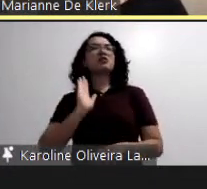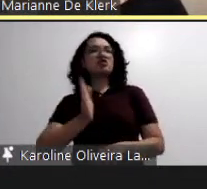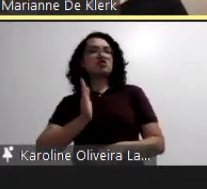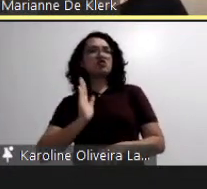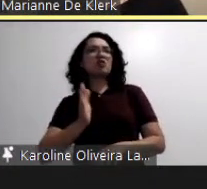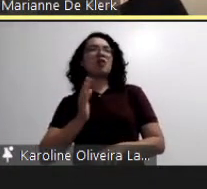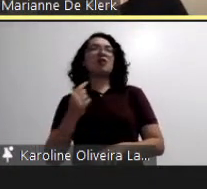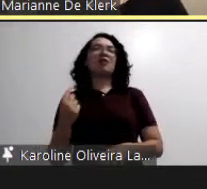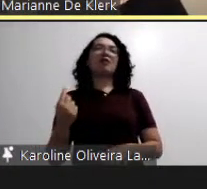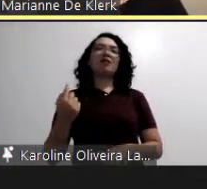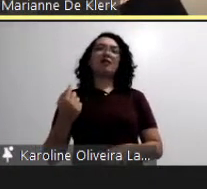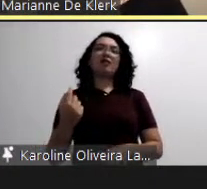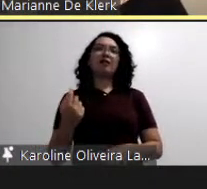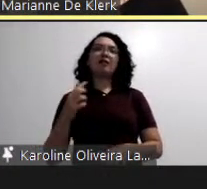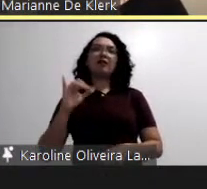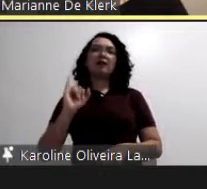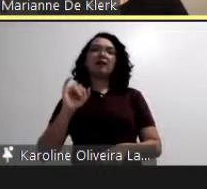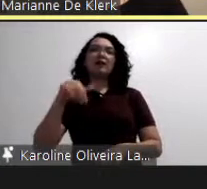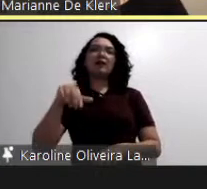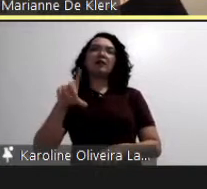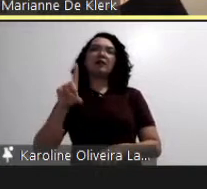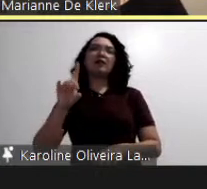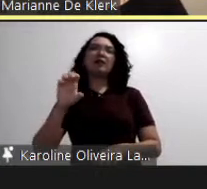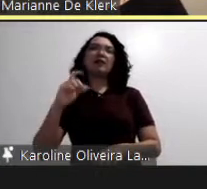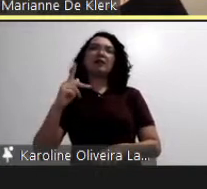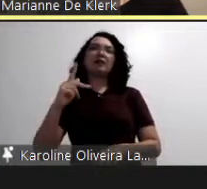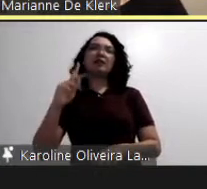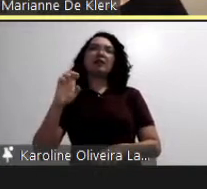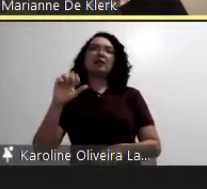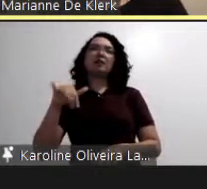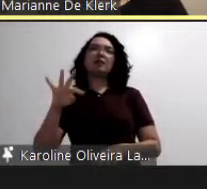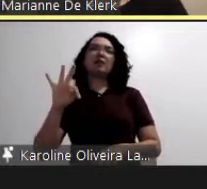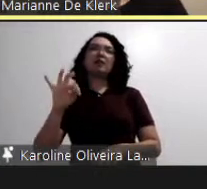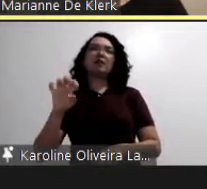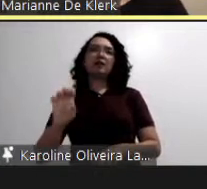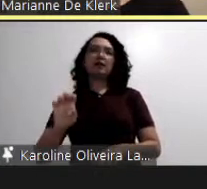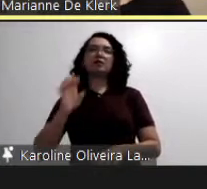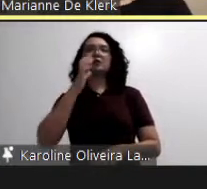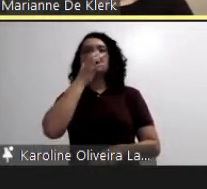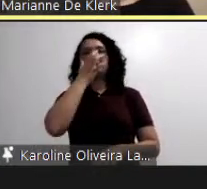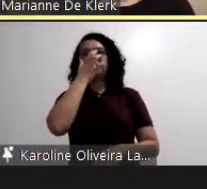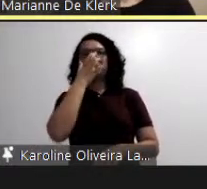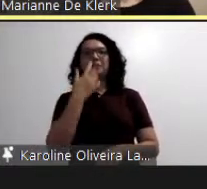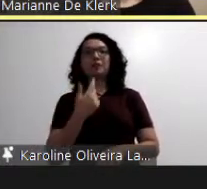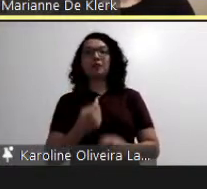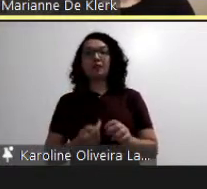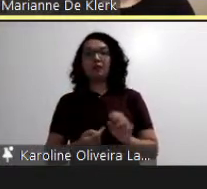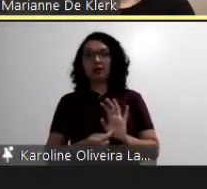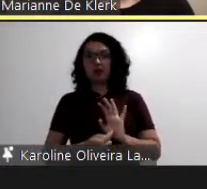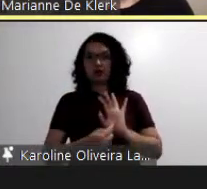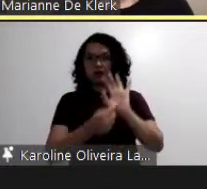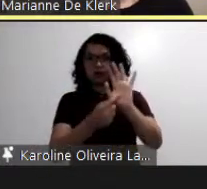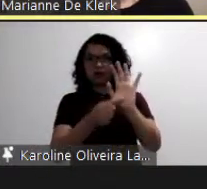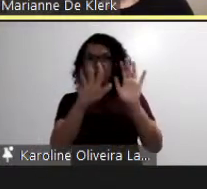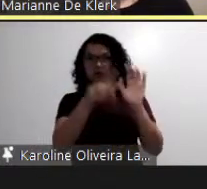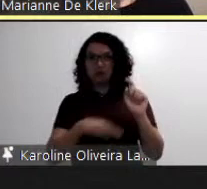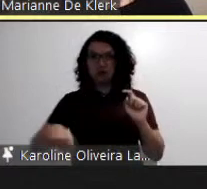is an area that showed aspirations in terms of culture and economic power, the old market square in the inner